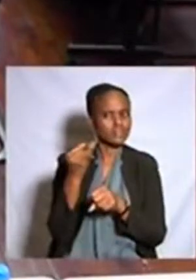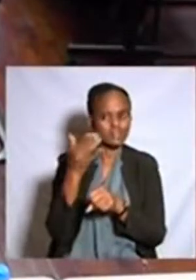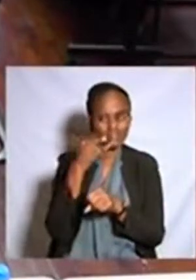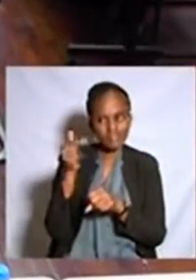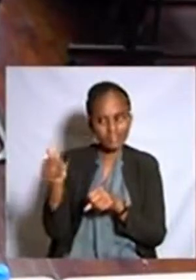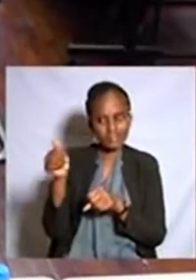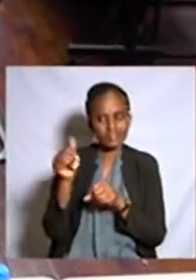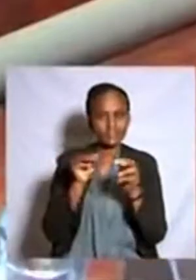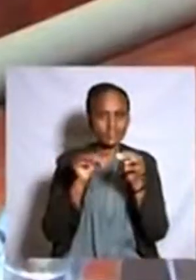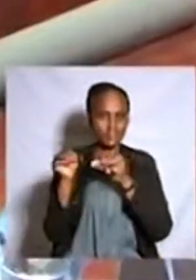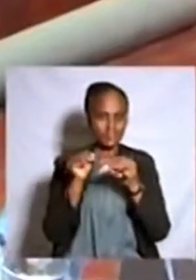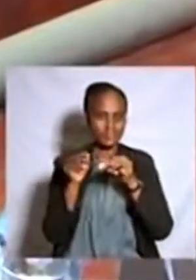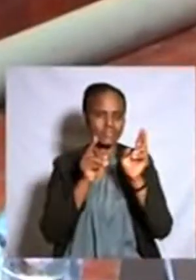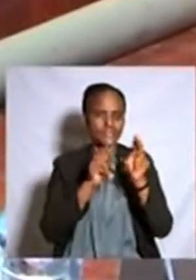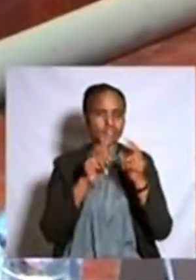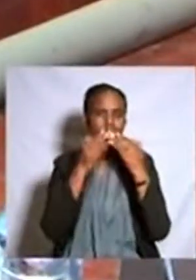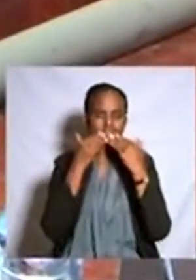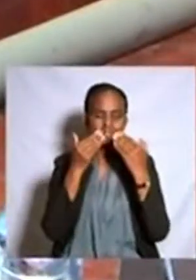Thank you so much, Chair.